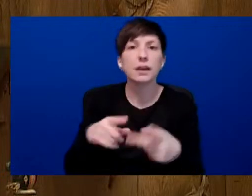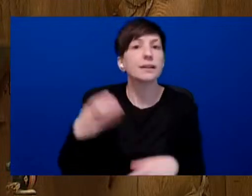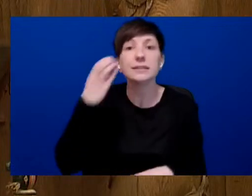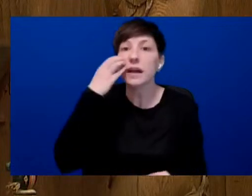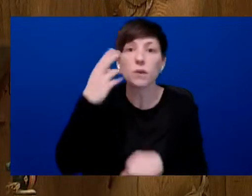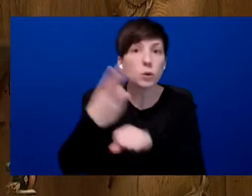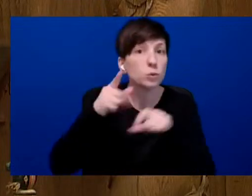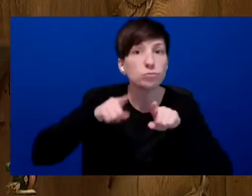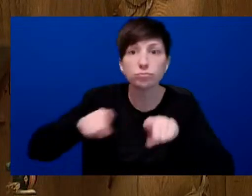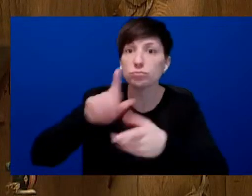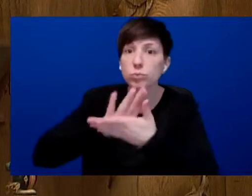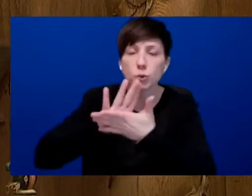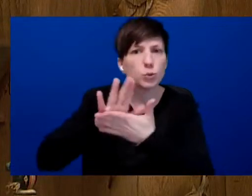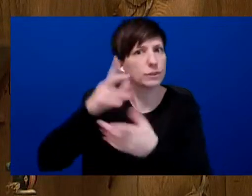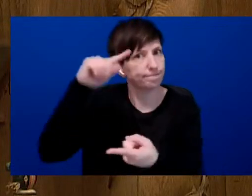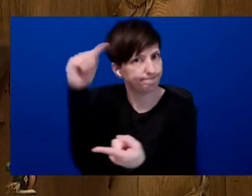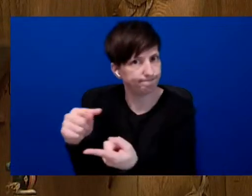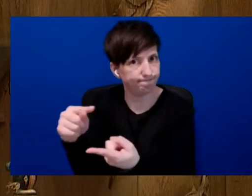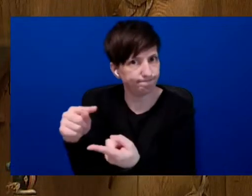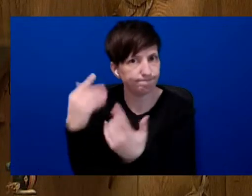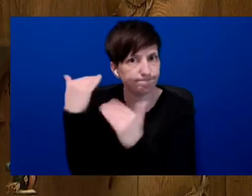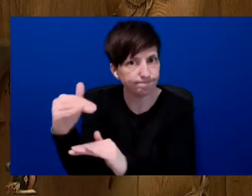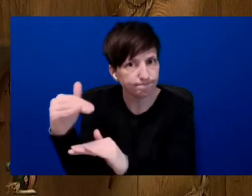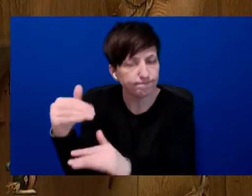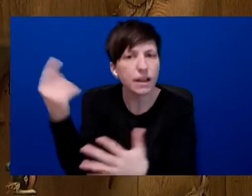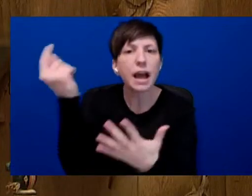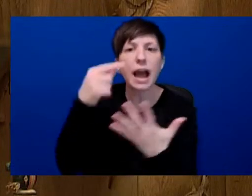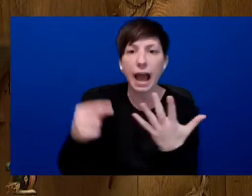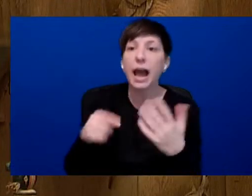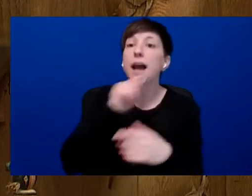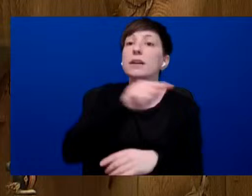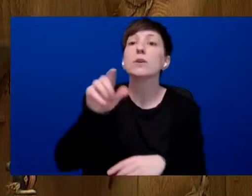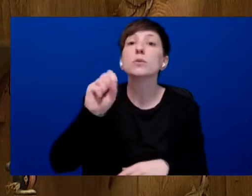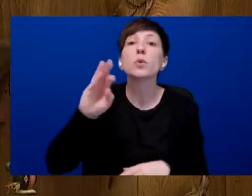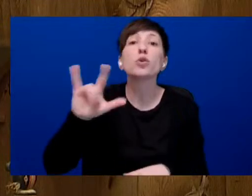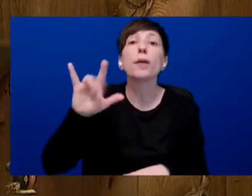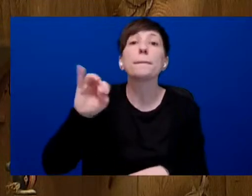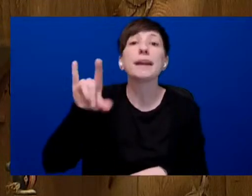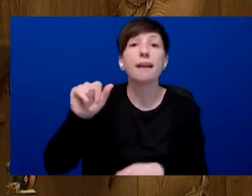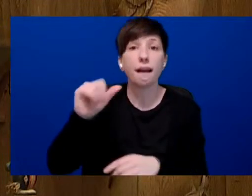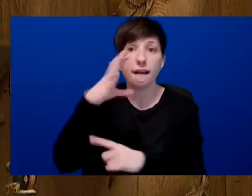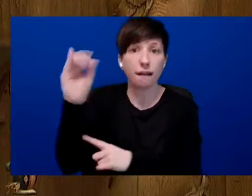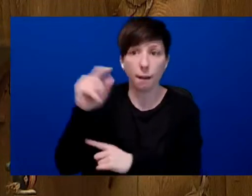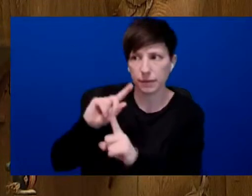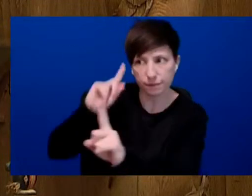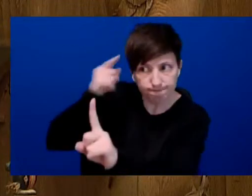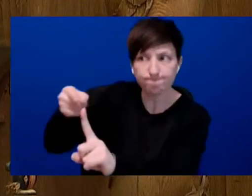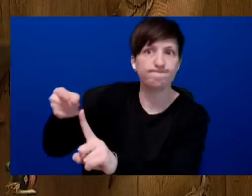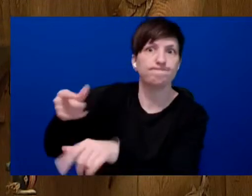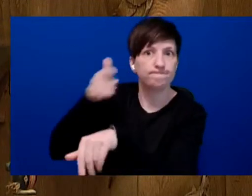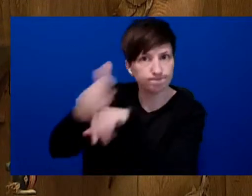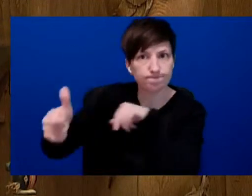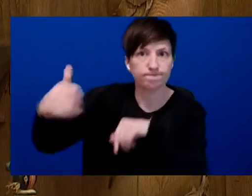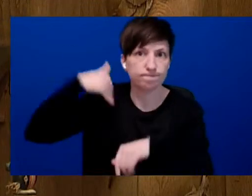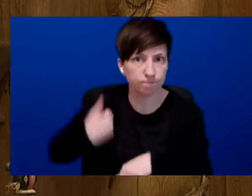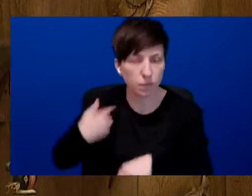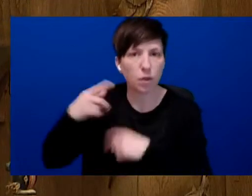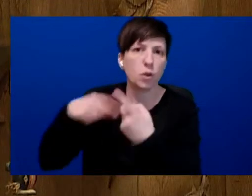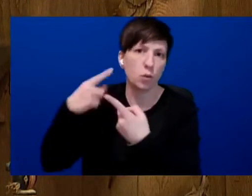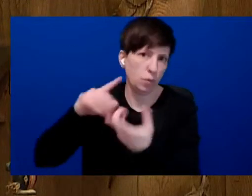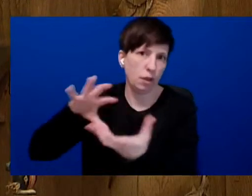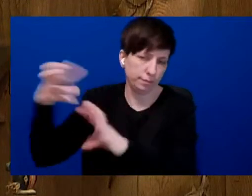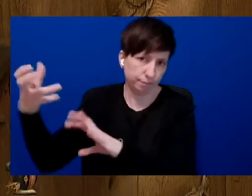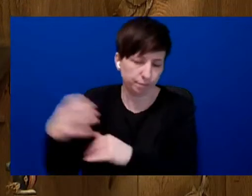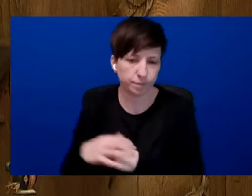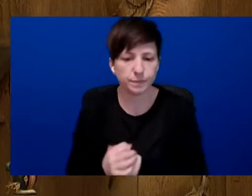account. This is a part of a larger effort to keep kids safe and healthy, an effort which includes adding